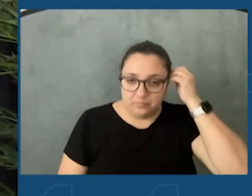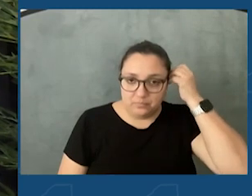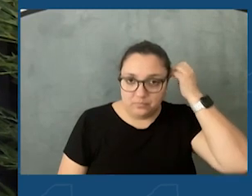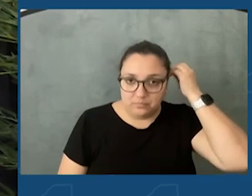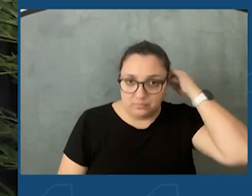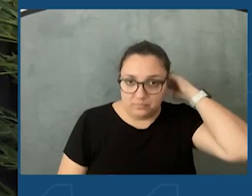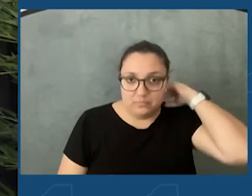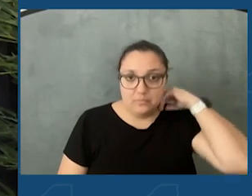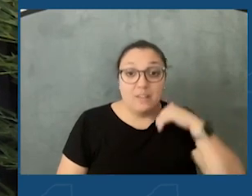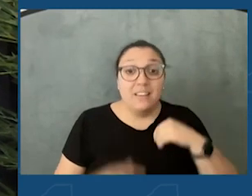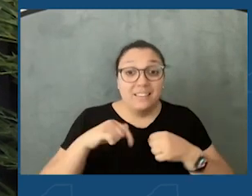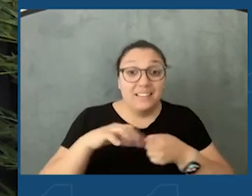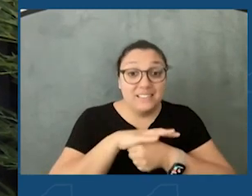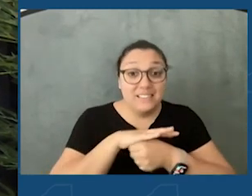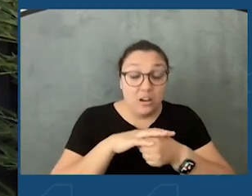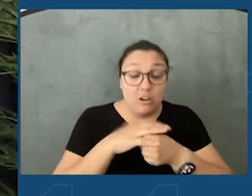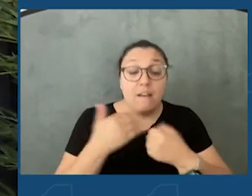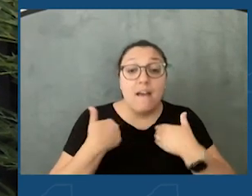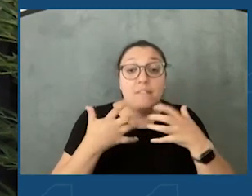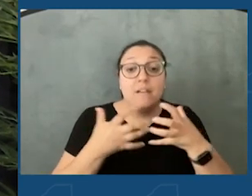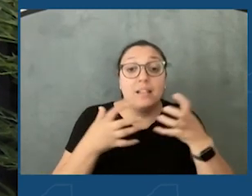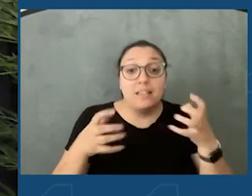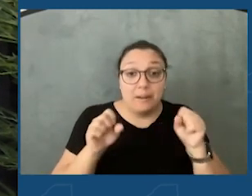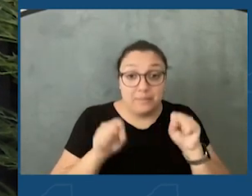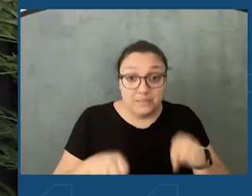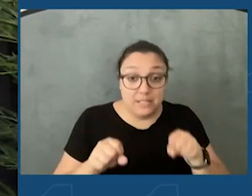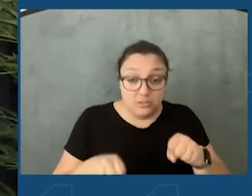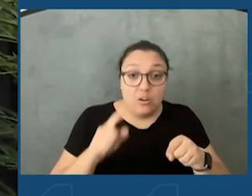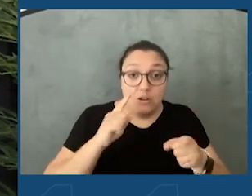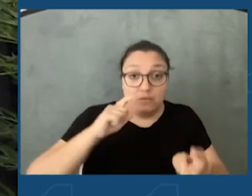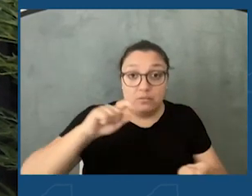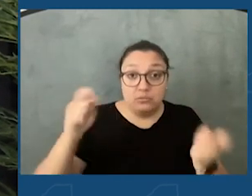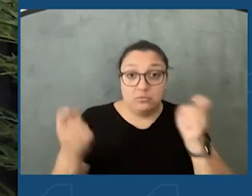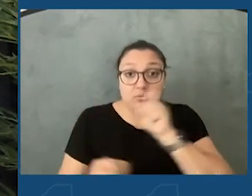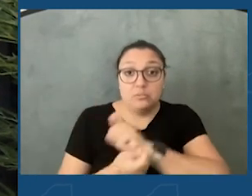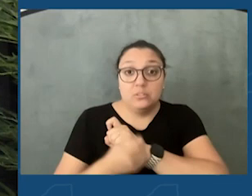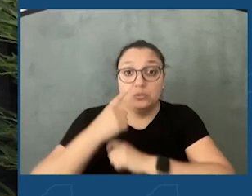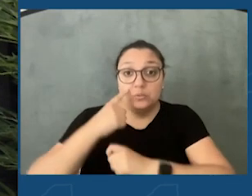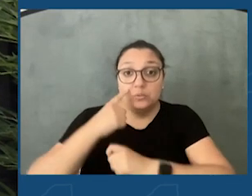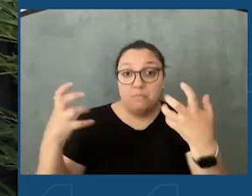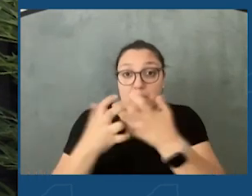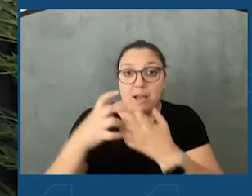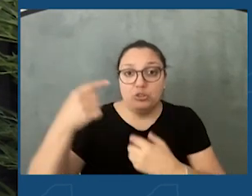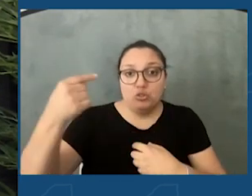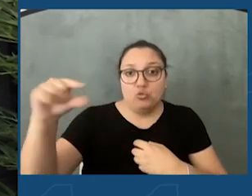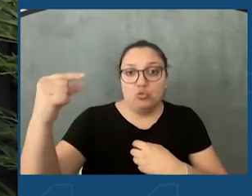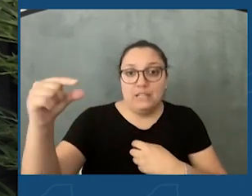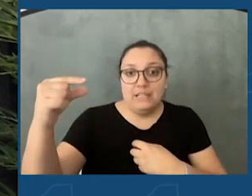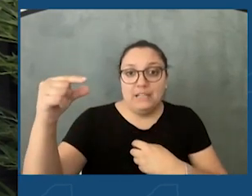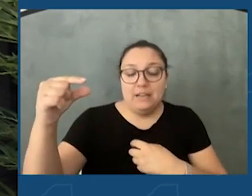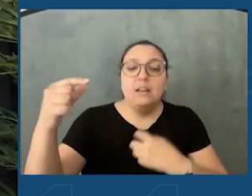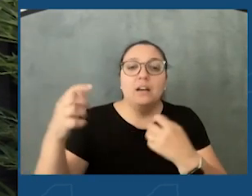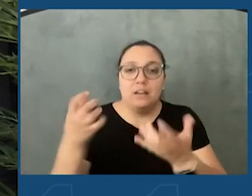enormous potential as an engine for the shift to a green economy. And our governor and ESD have recognized this